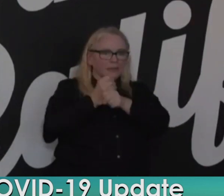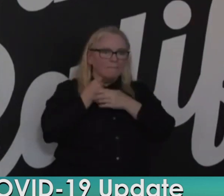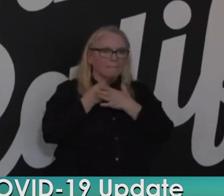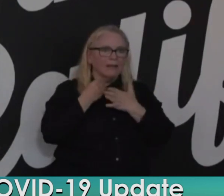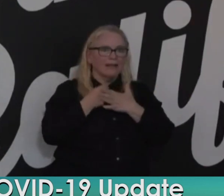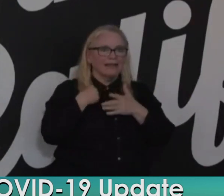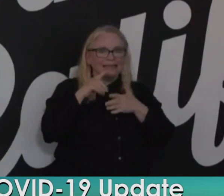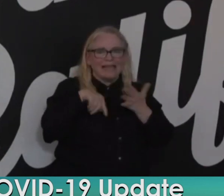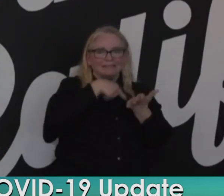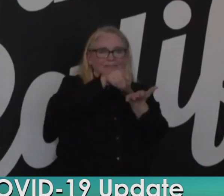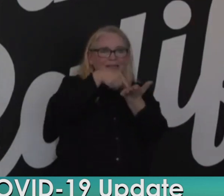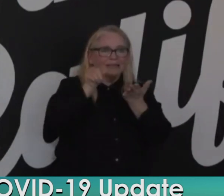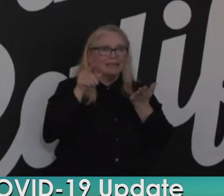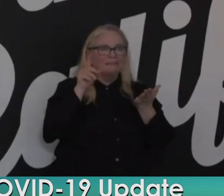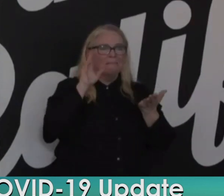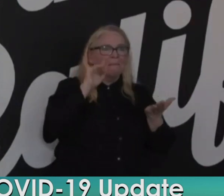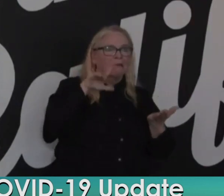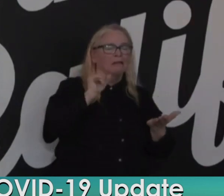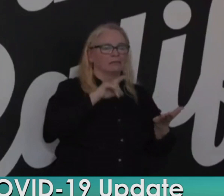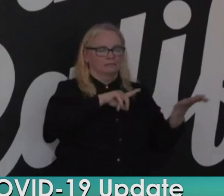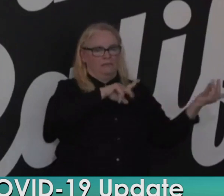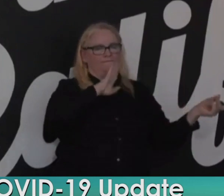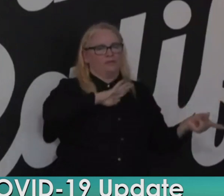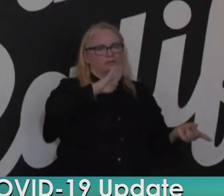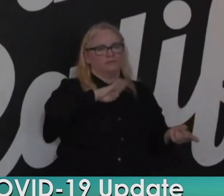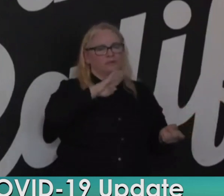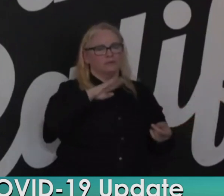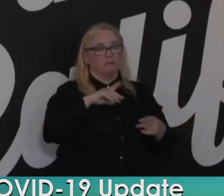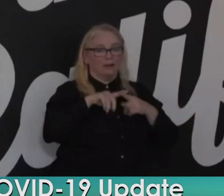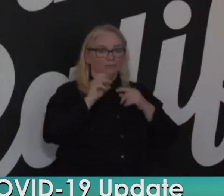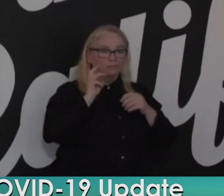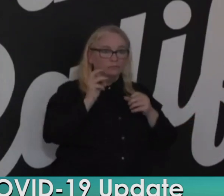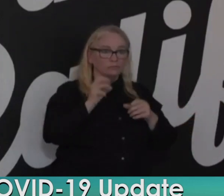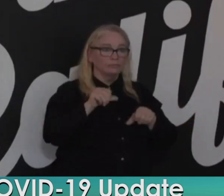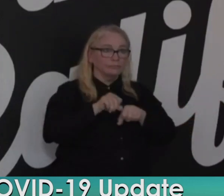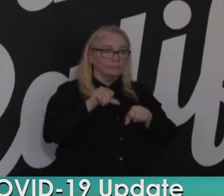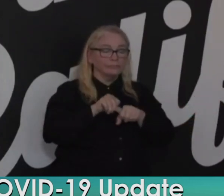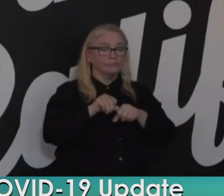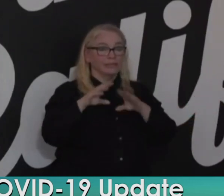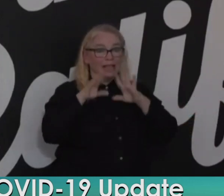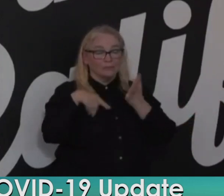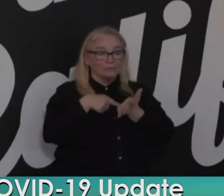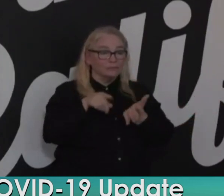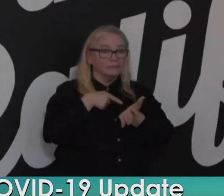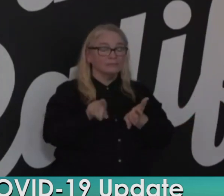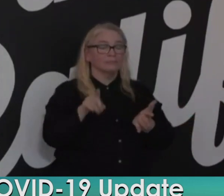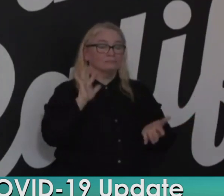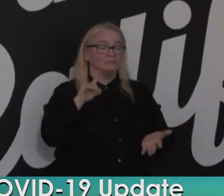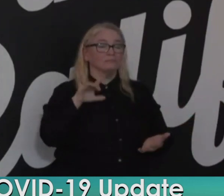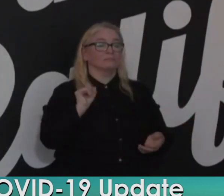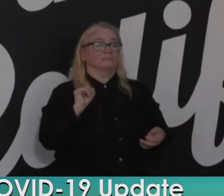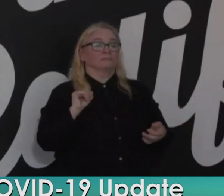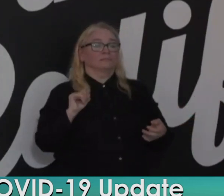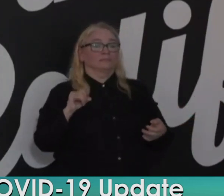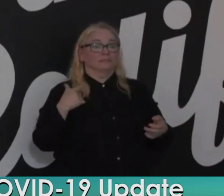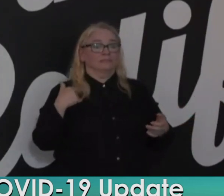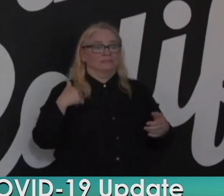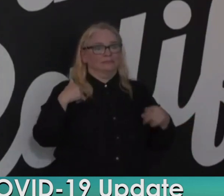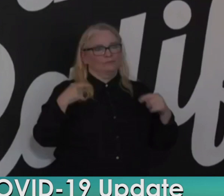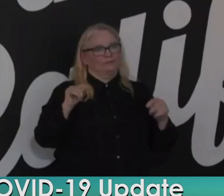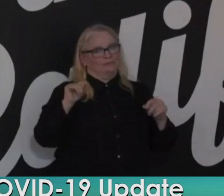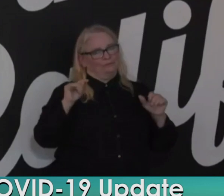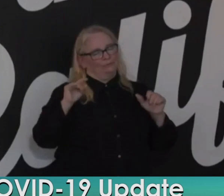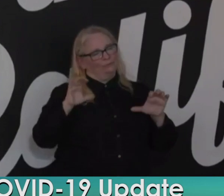things like food and transportation, let alone housing. And so we continue to do everything in our power to improve that